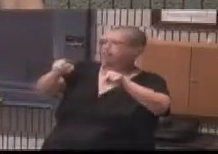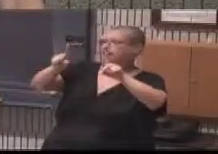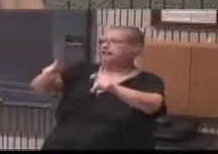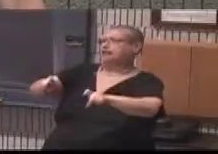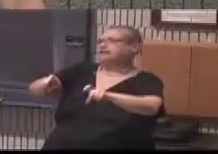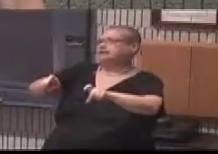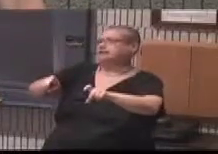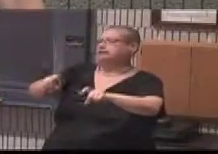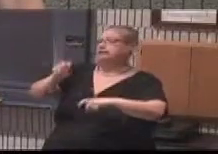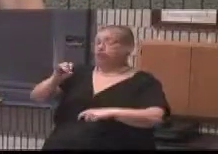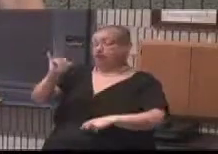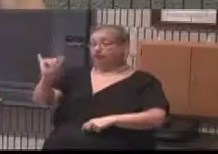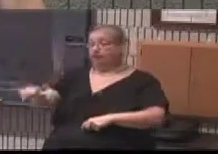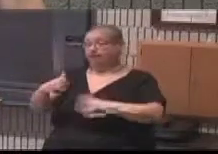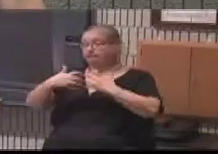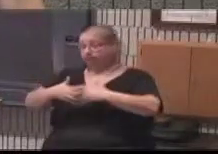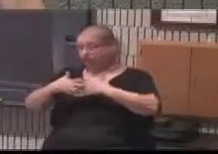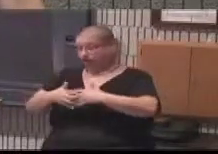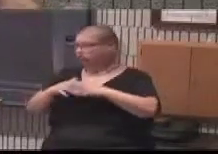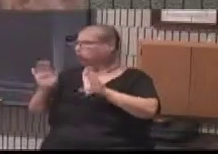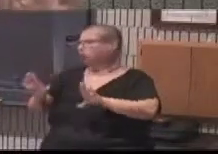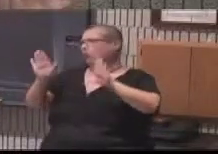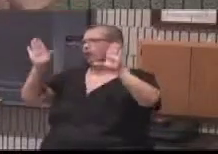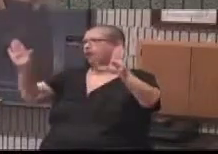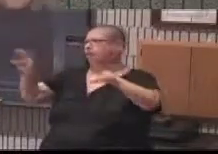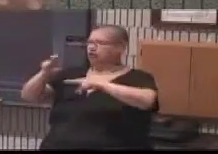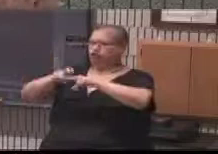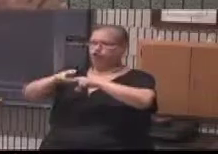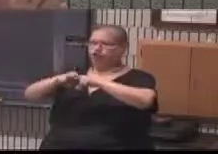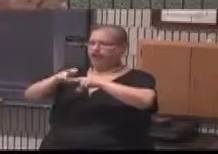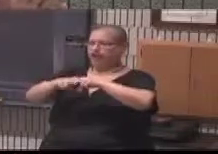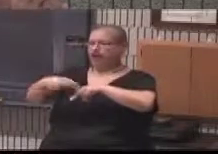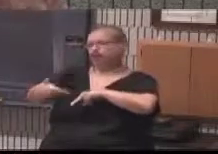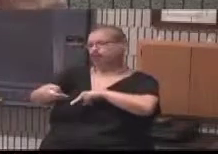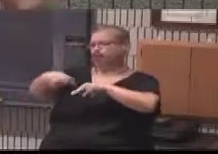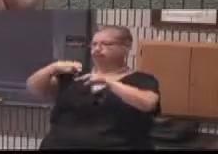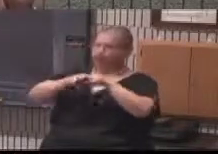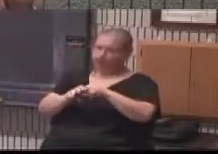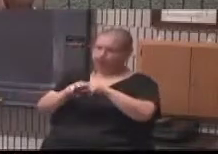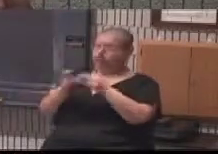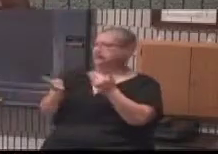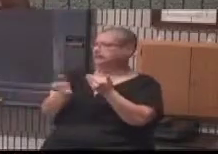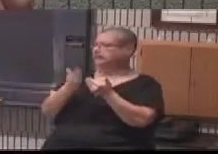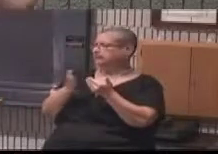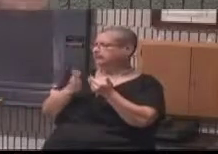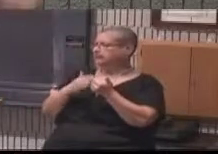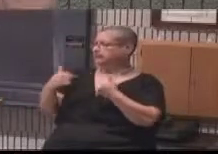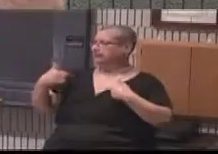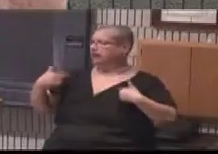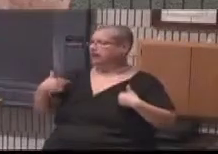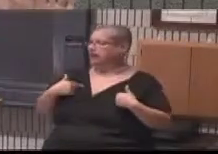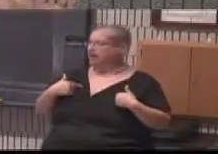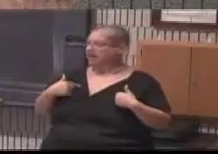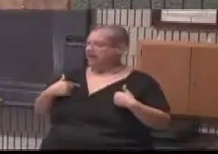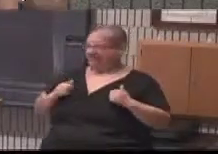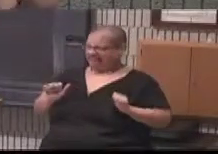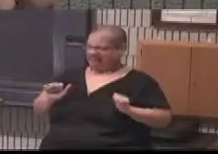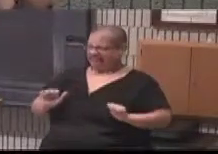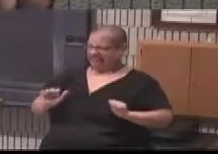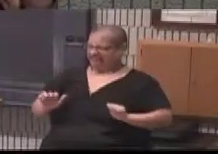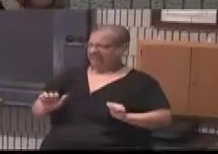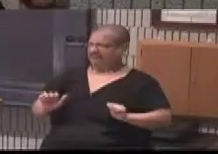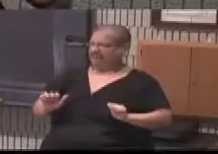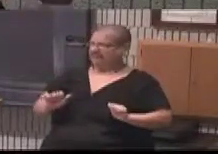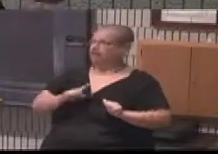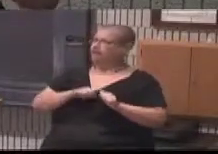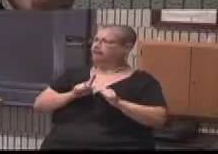So this was a machine that was wonderful. It was a chair that was very easy to sit in that I pushed against resistance